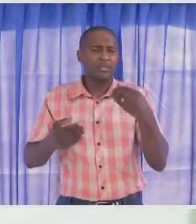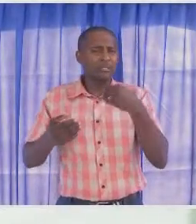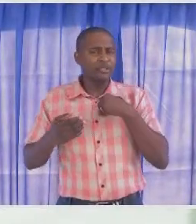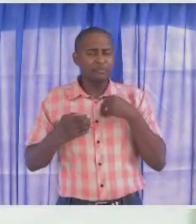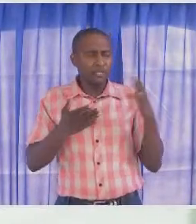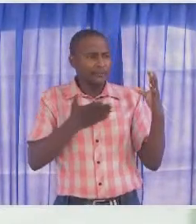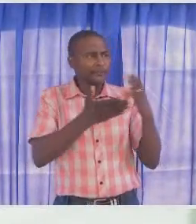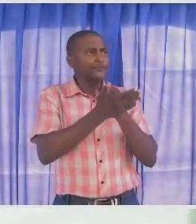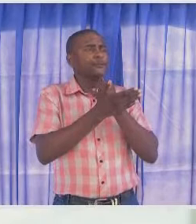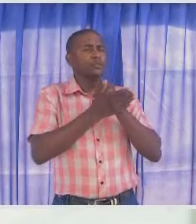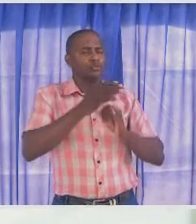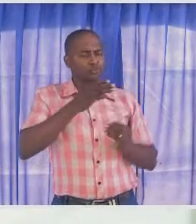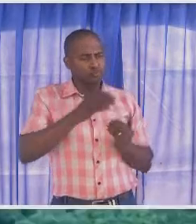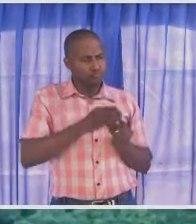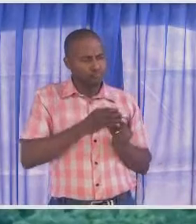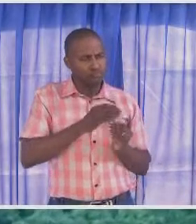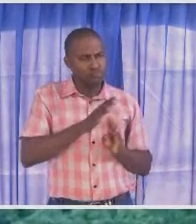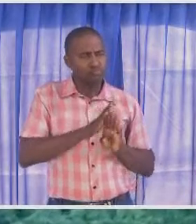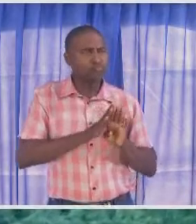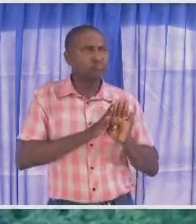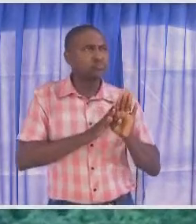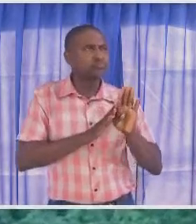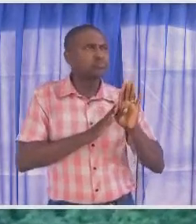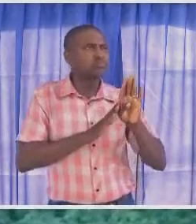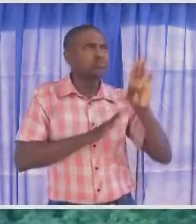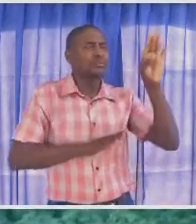opportunity to grow and explore.